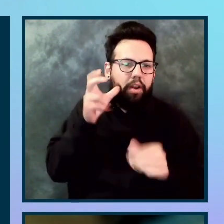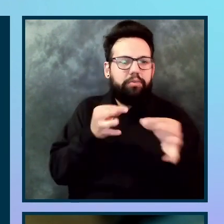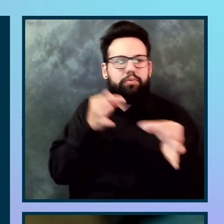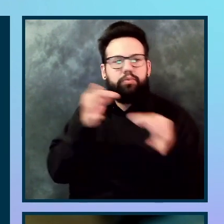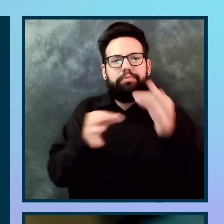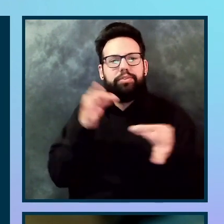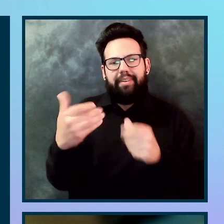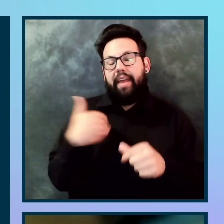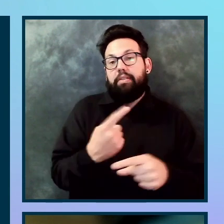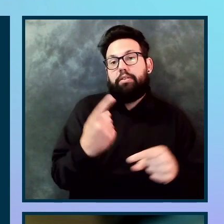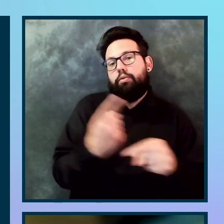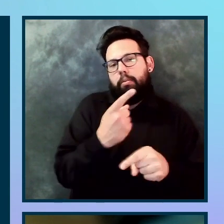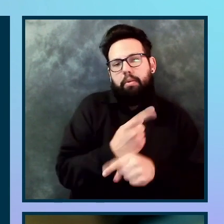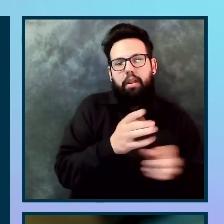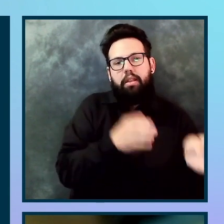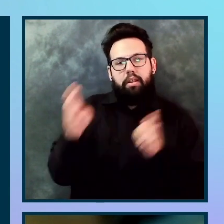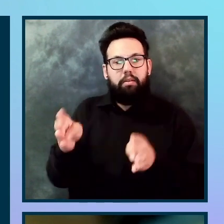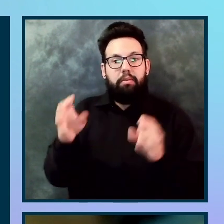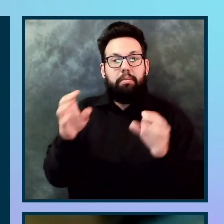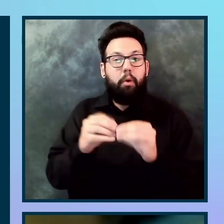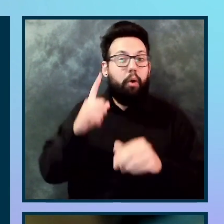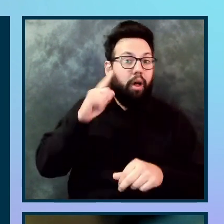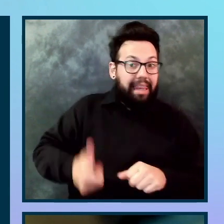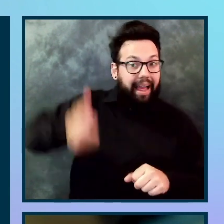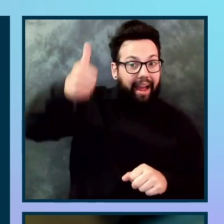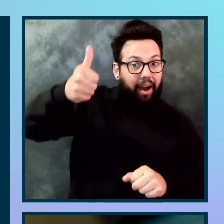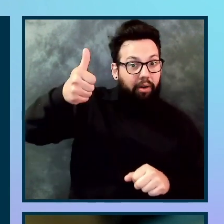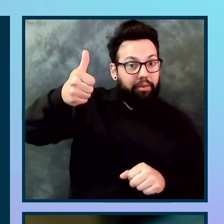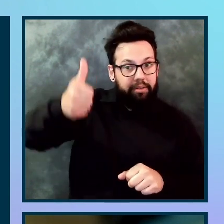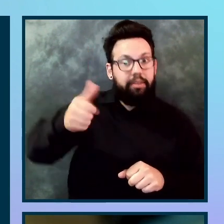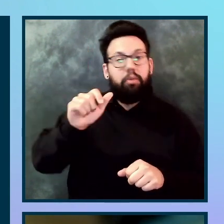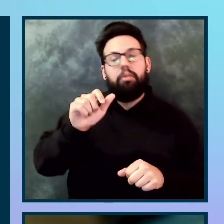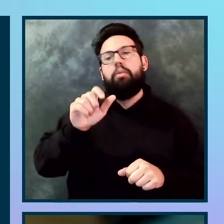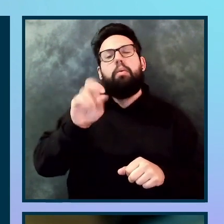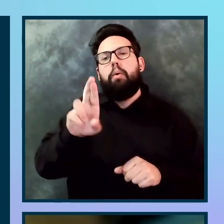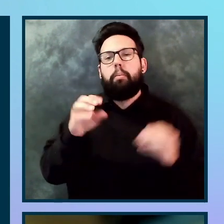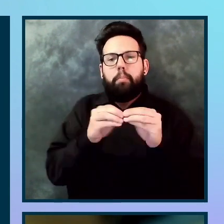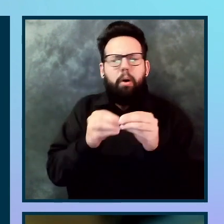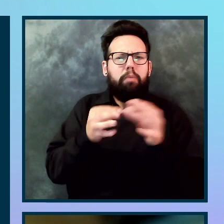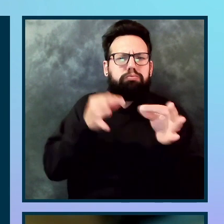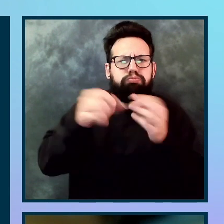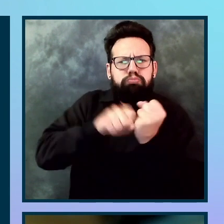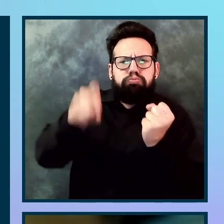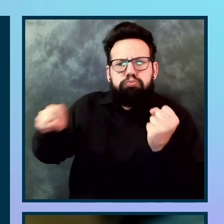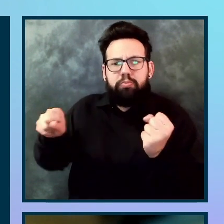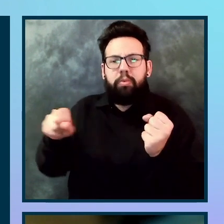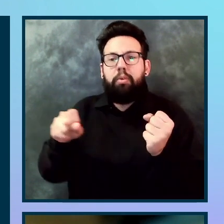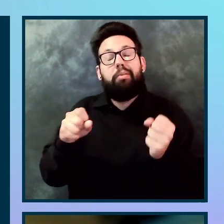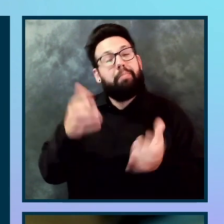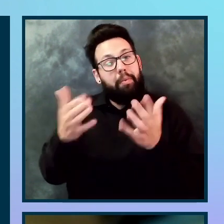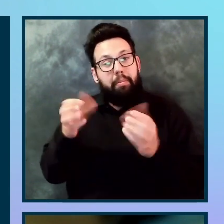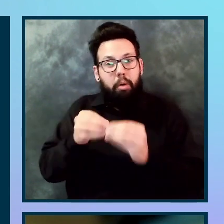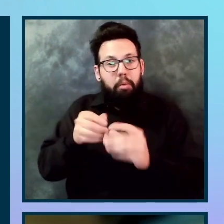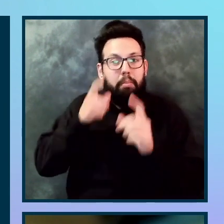description, a verbose one, where users might want to hear much more information, or a really quick one. And we want to make sure that there's